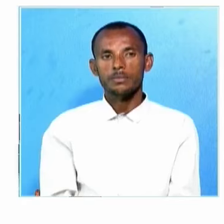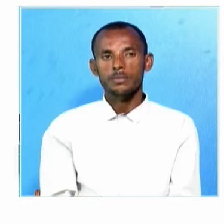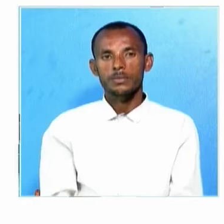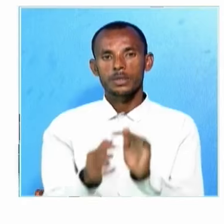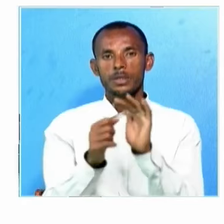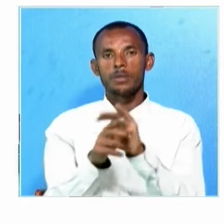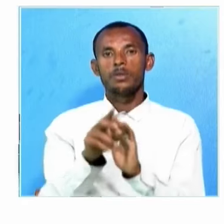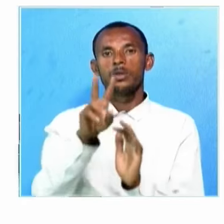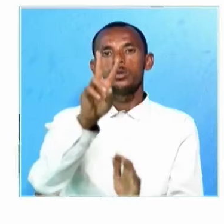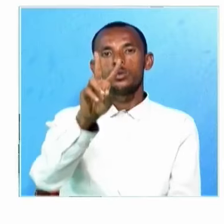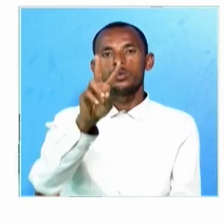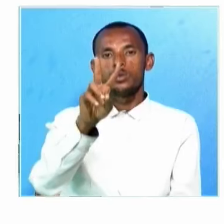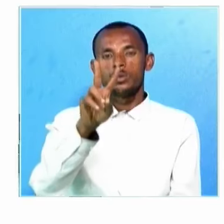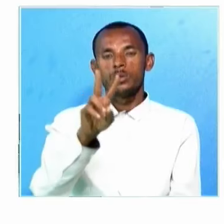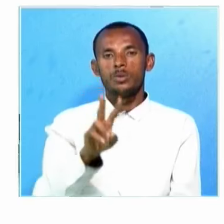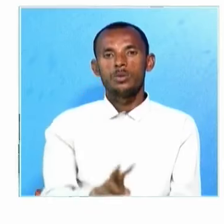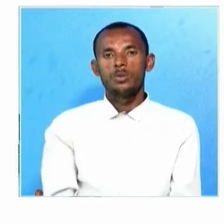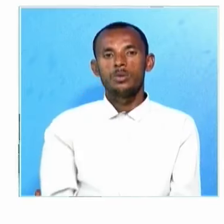2.